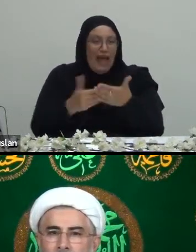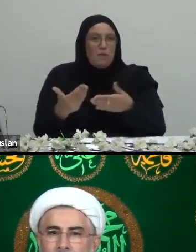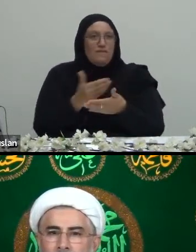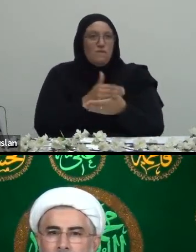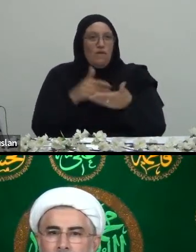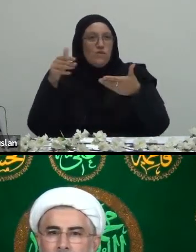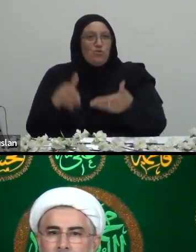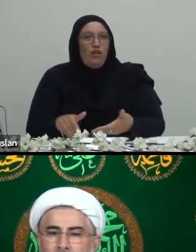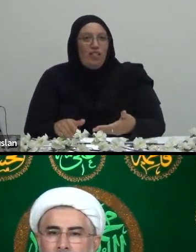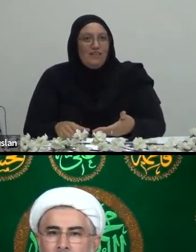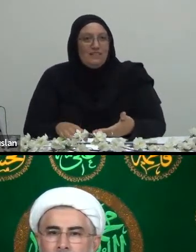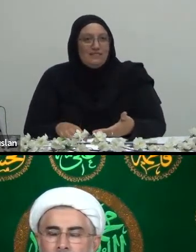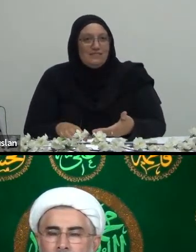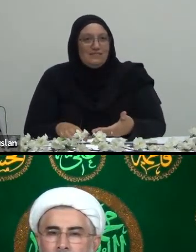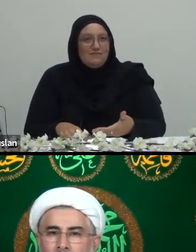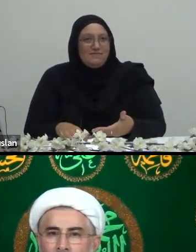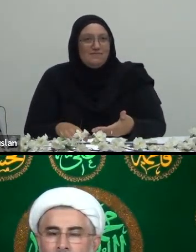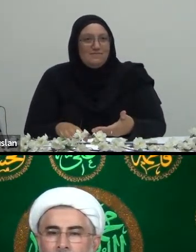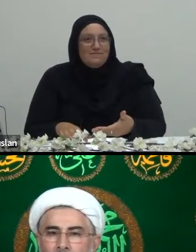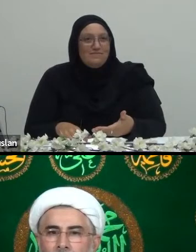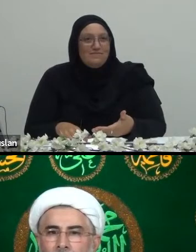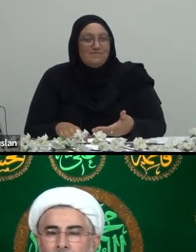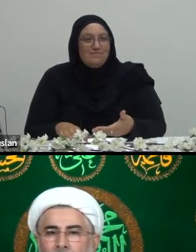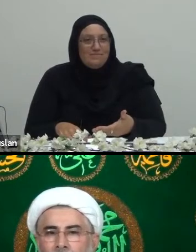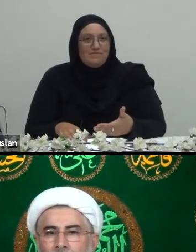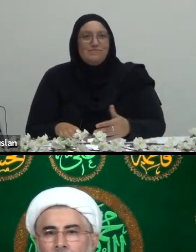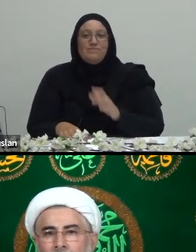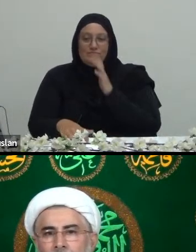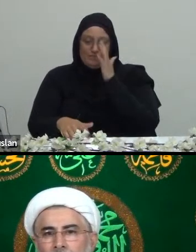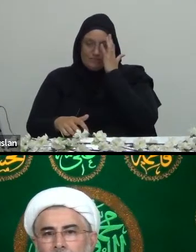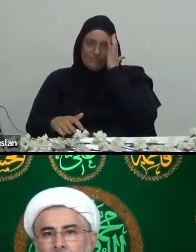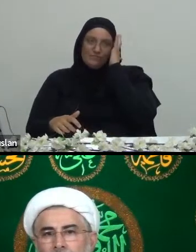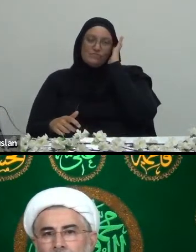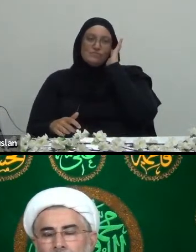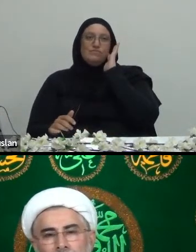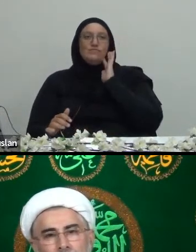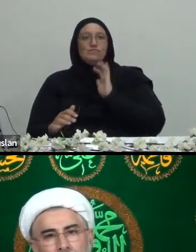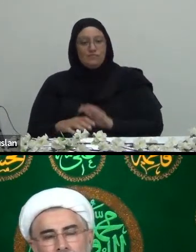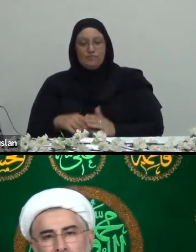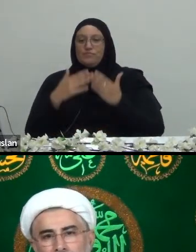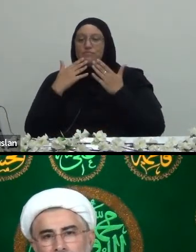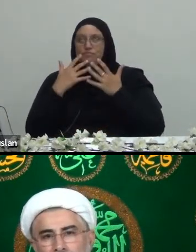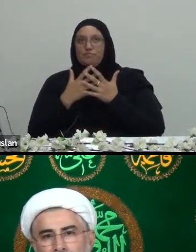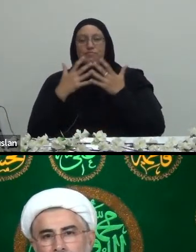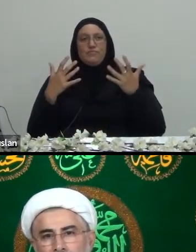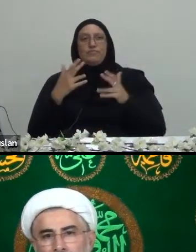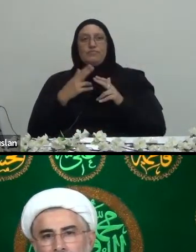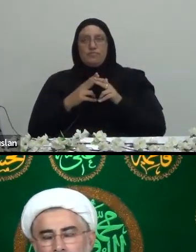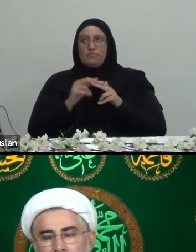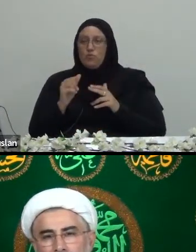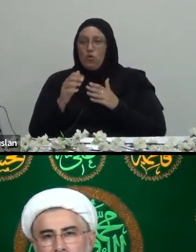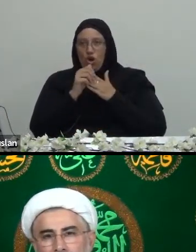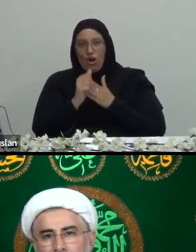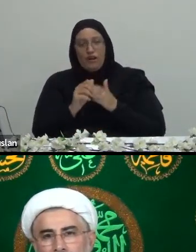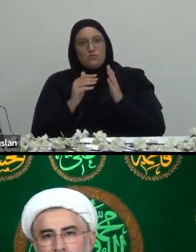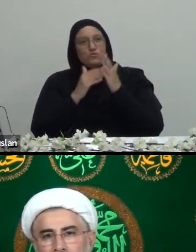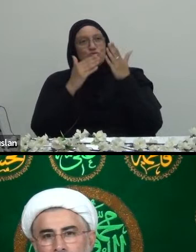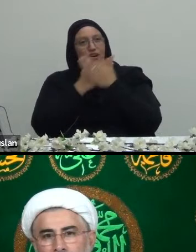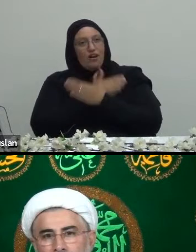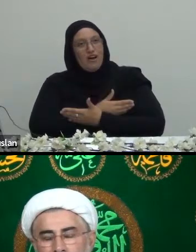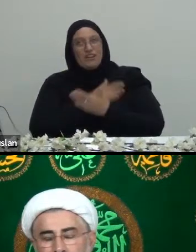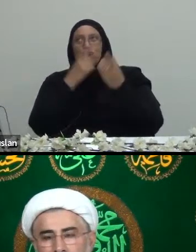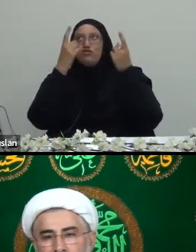Ahsant. Thank you, Sheikh. Sheikh, thank you very much for your advice and your guidance tonight. Inshallah, we'll wrap up this